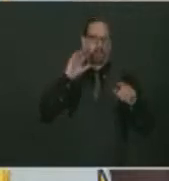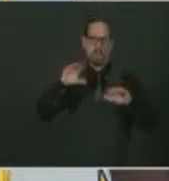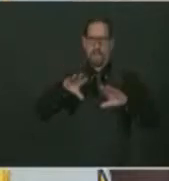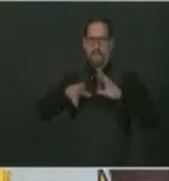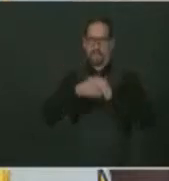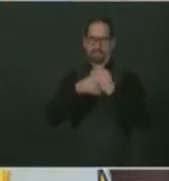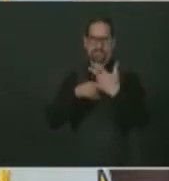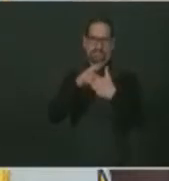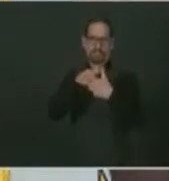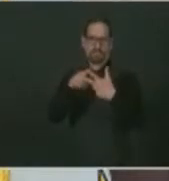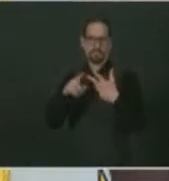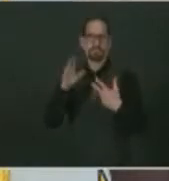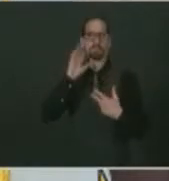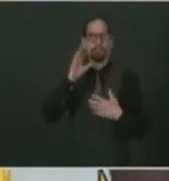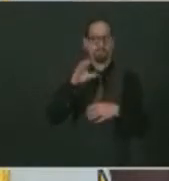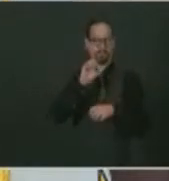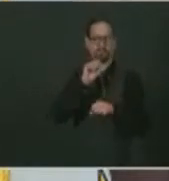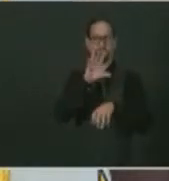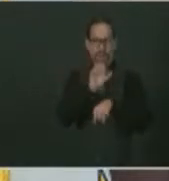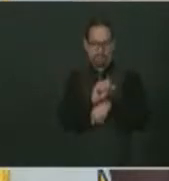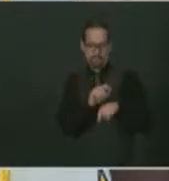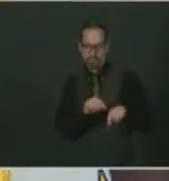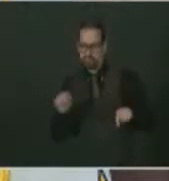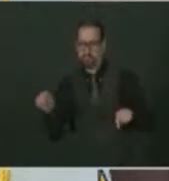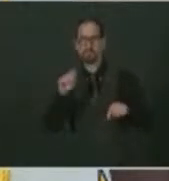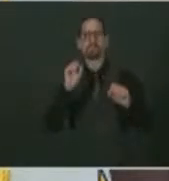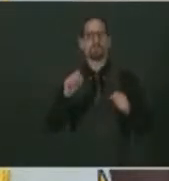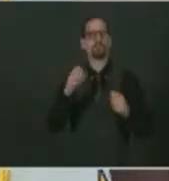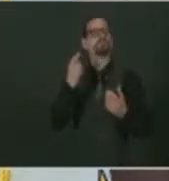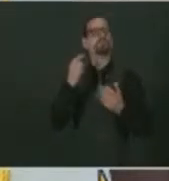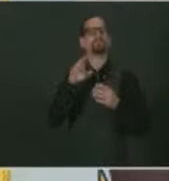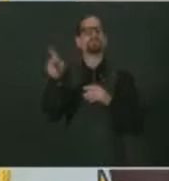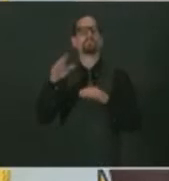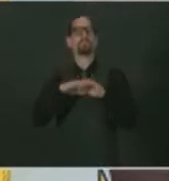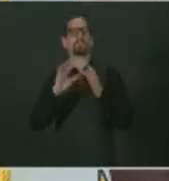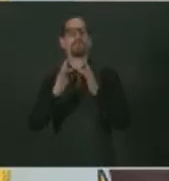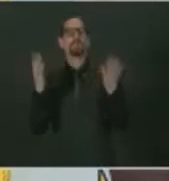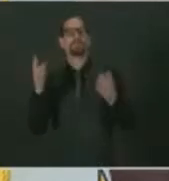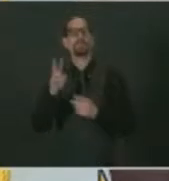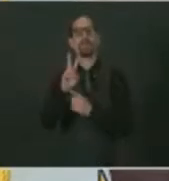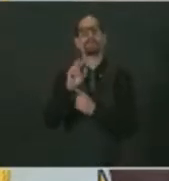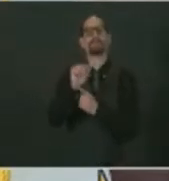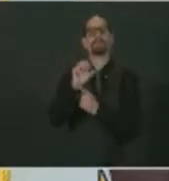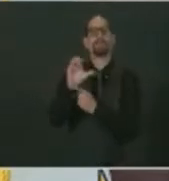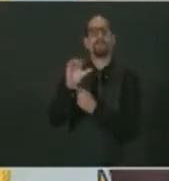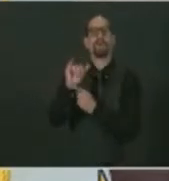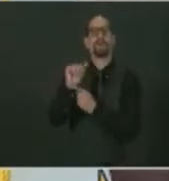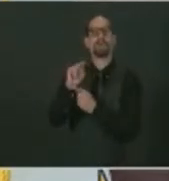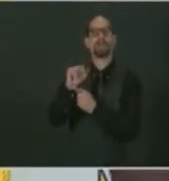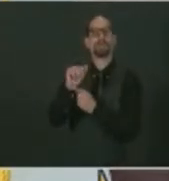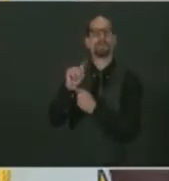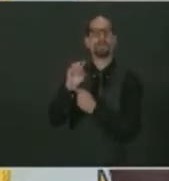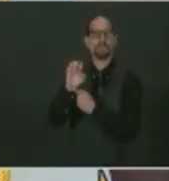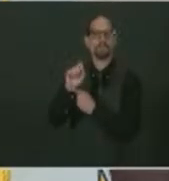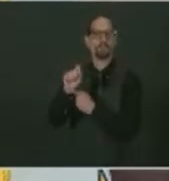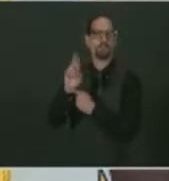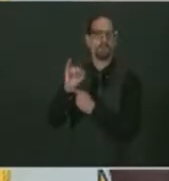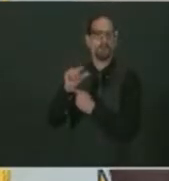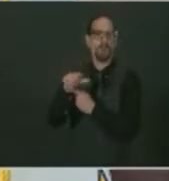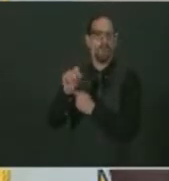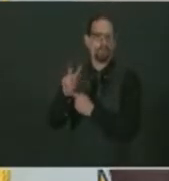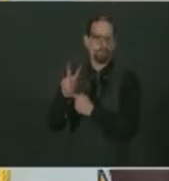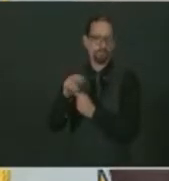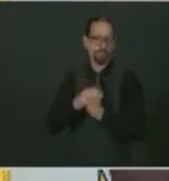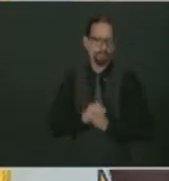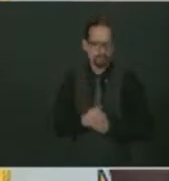will also be available through vaccinateri.org. We've made a lot of improvements to the registration site